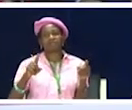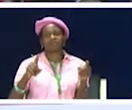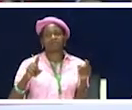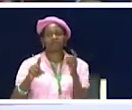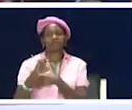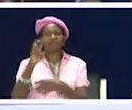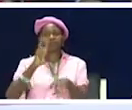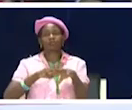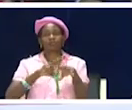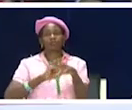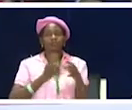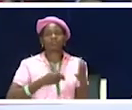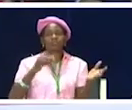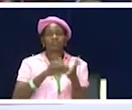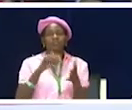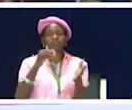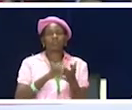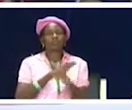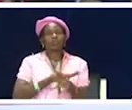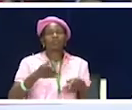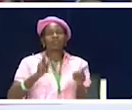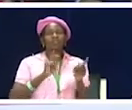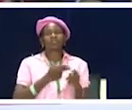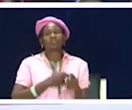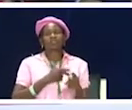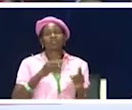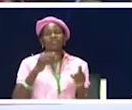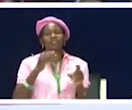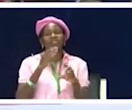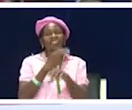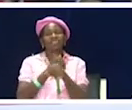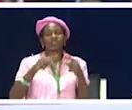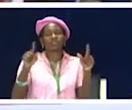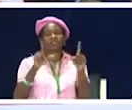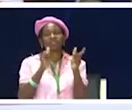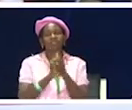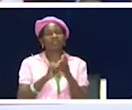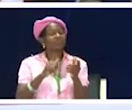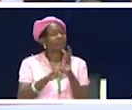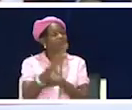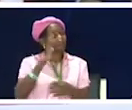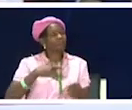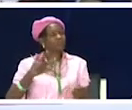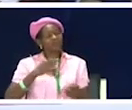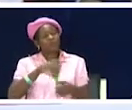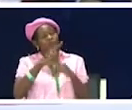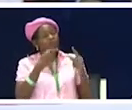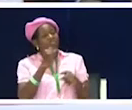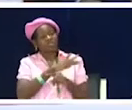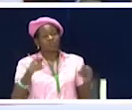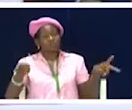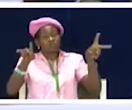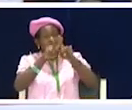please don't let us get to a stage where God will feel, well, they don't value my miracles, so why bother?